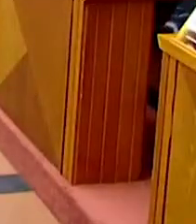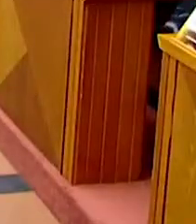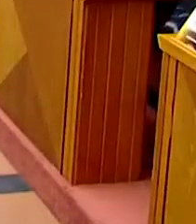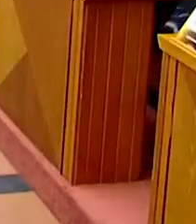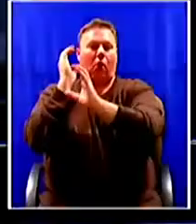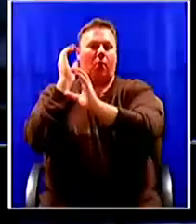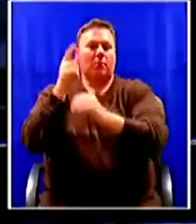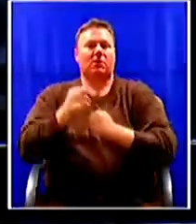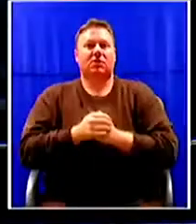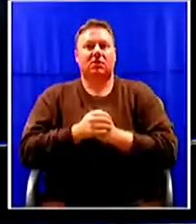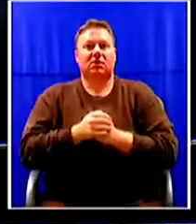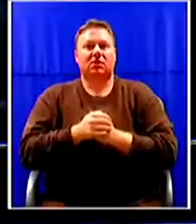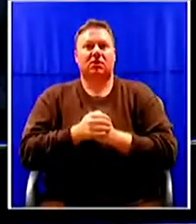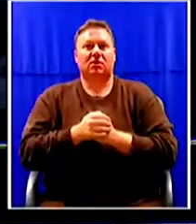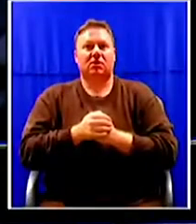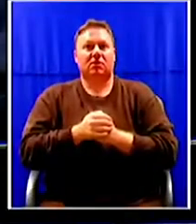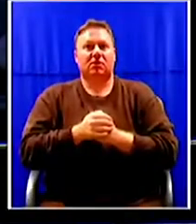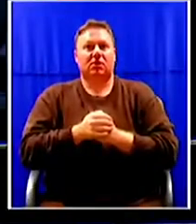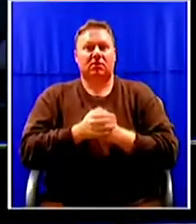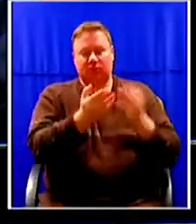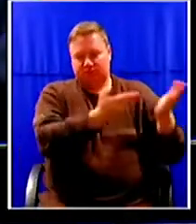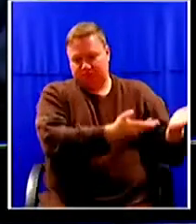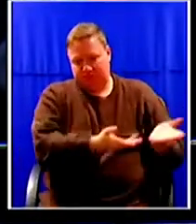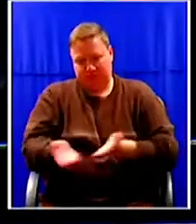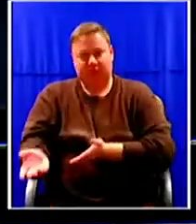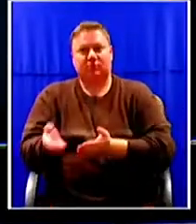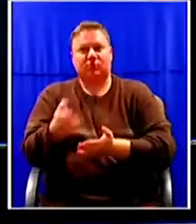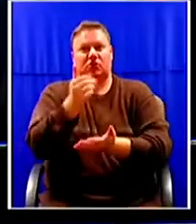Speaker to the chair, which I've already warmed for her.